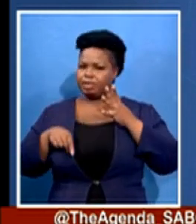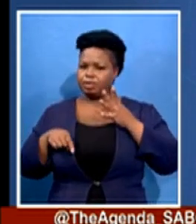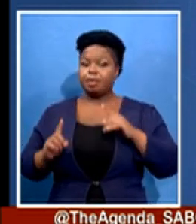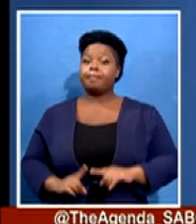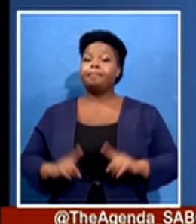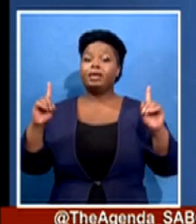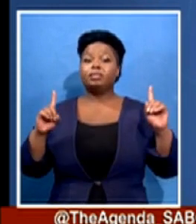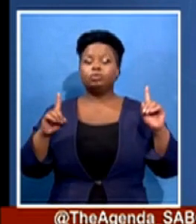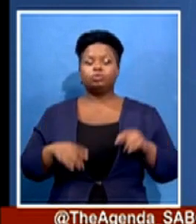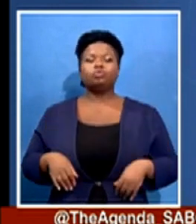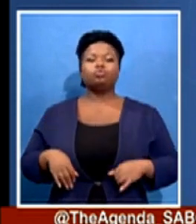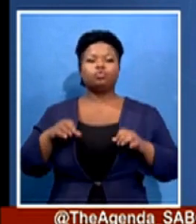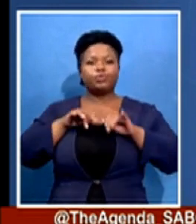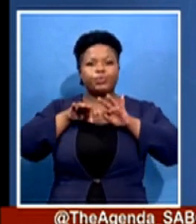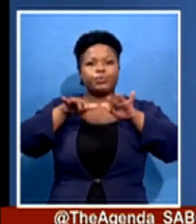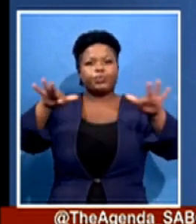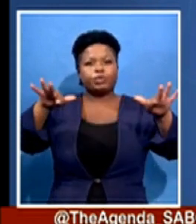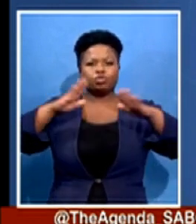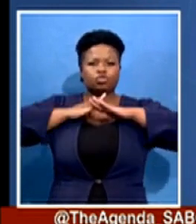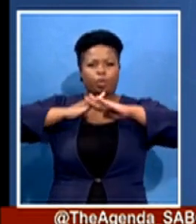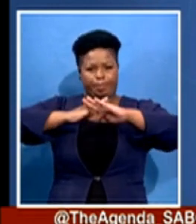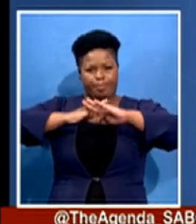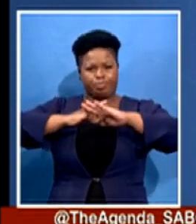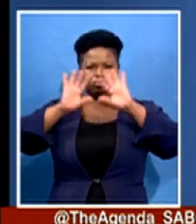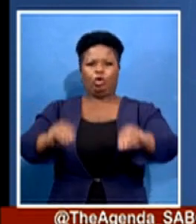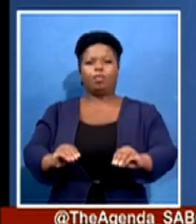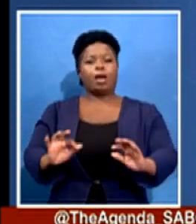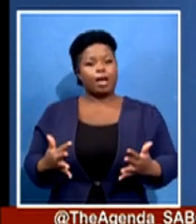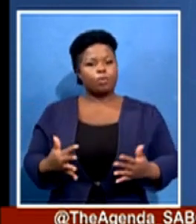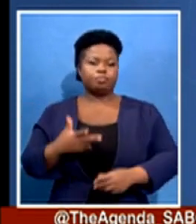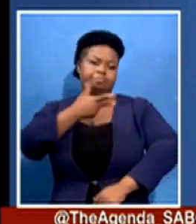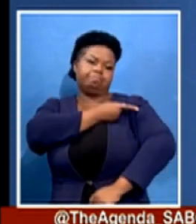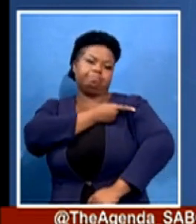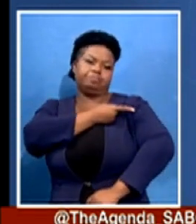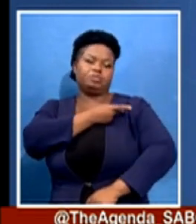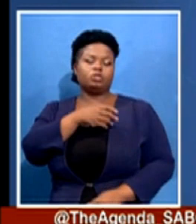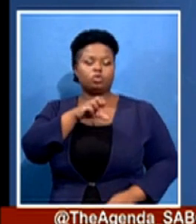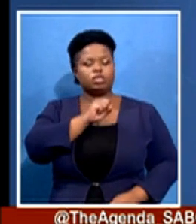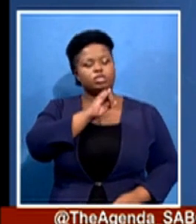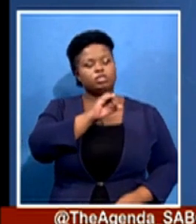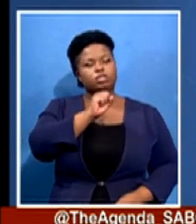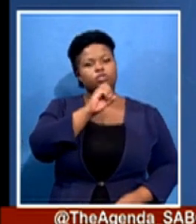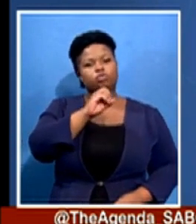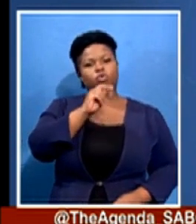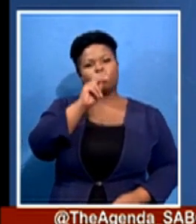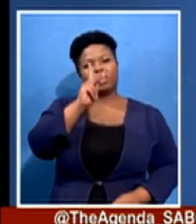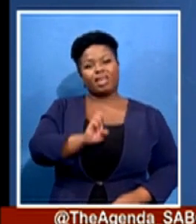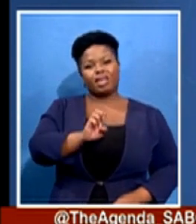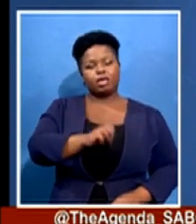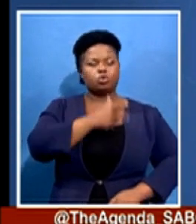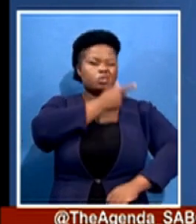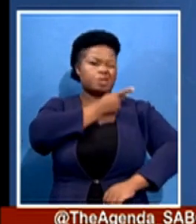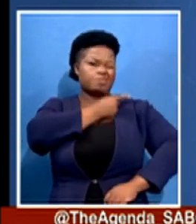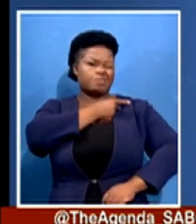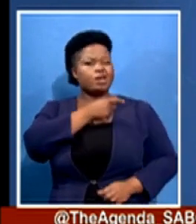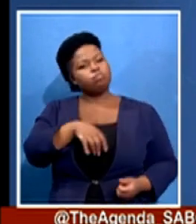these vaccines. So Sisonke has allowed us to learn a lot. We've rolled this out now to about 300,000 healthcare